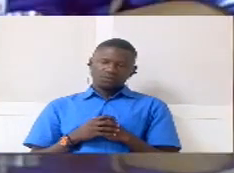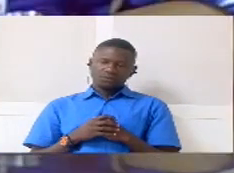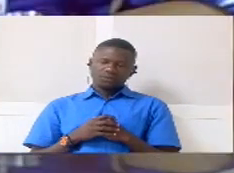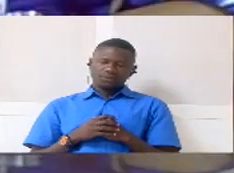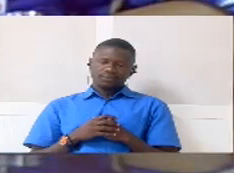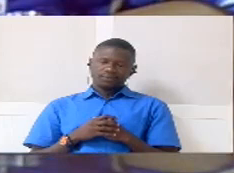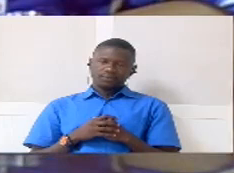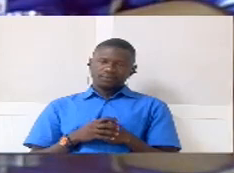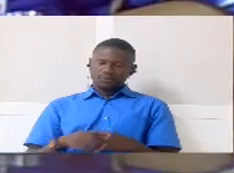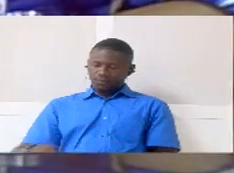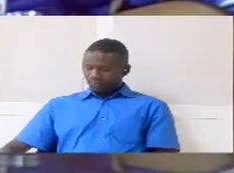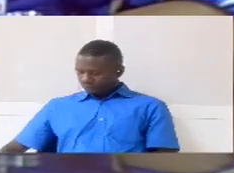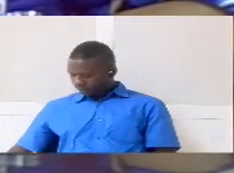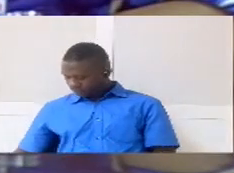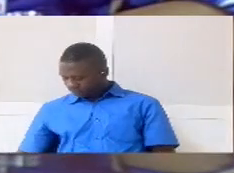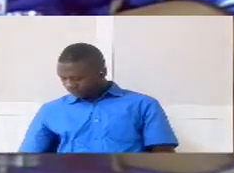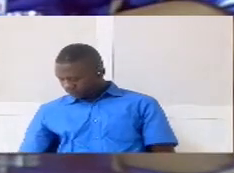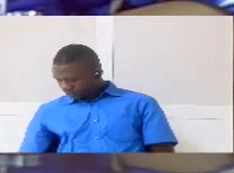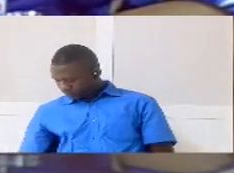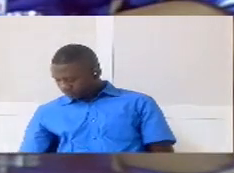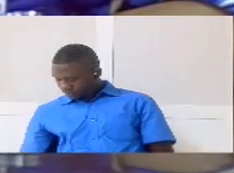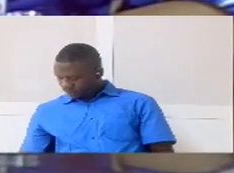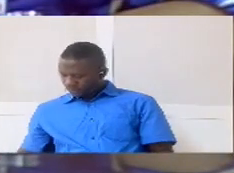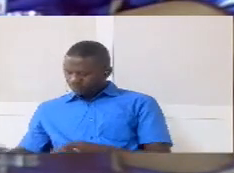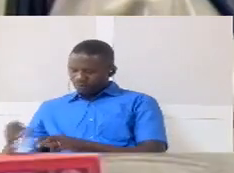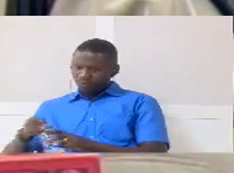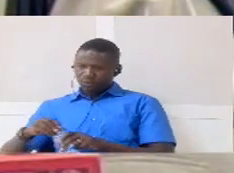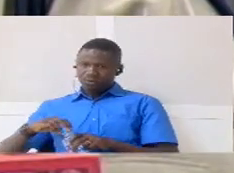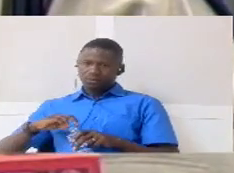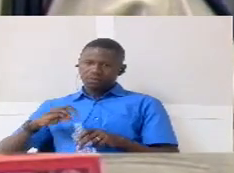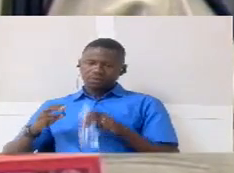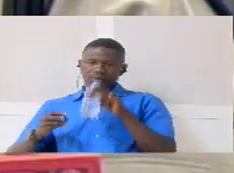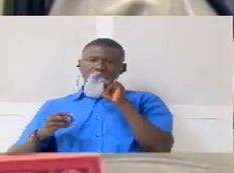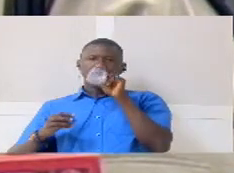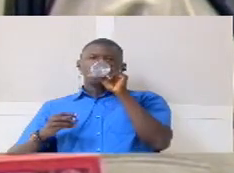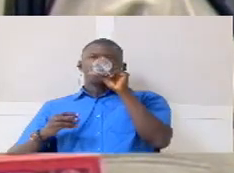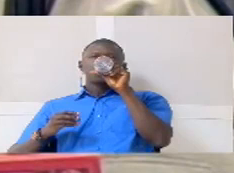food which is not very qualitative or lack of nutrients.